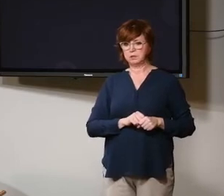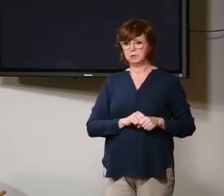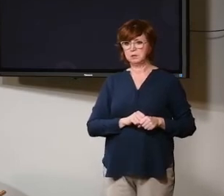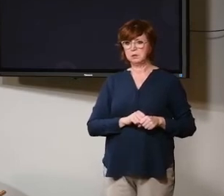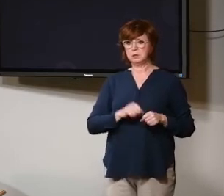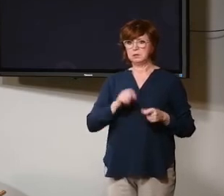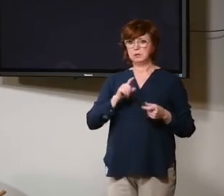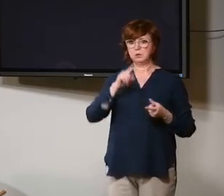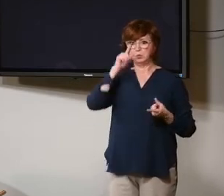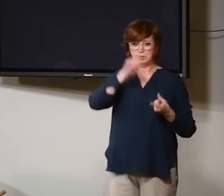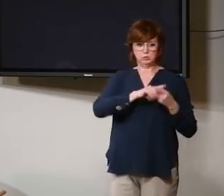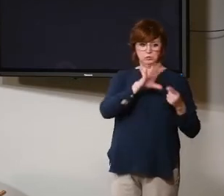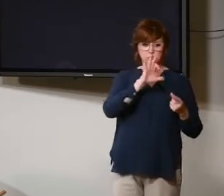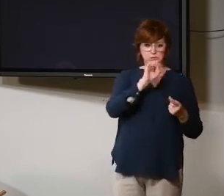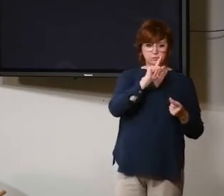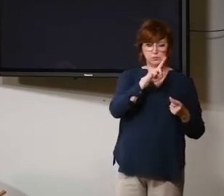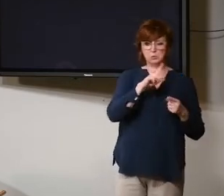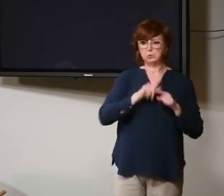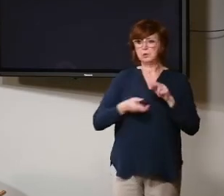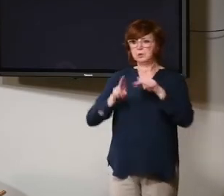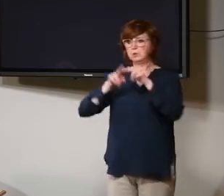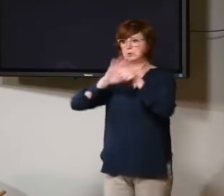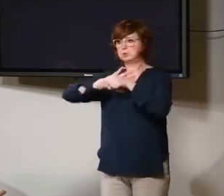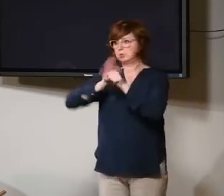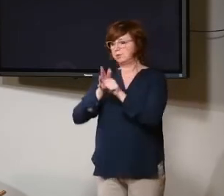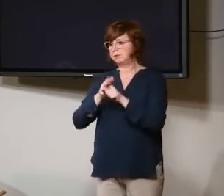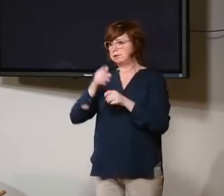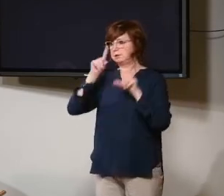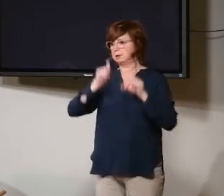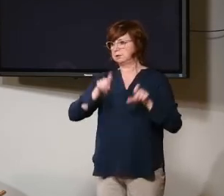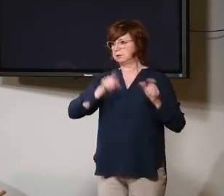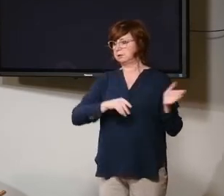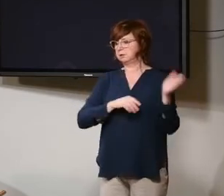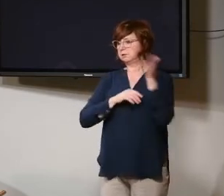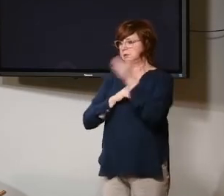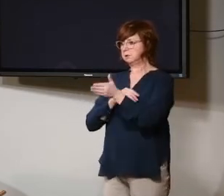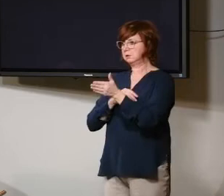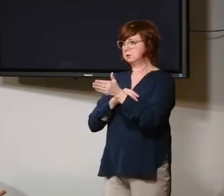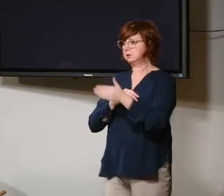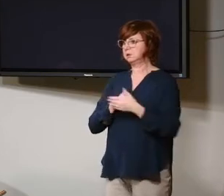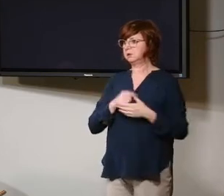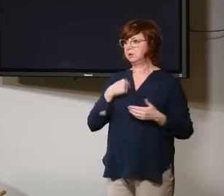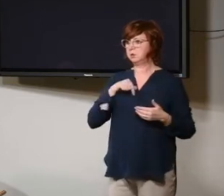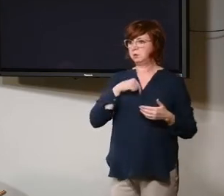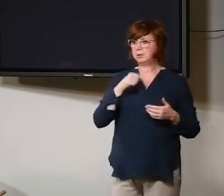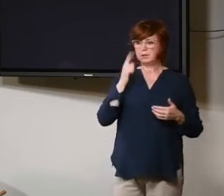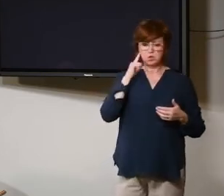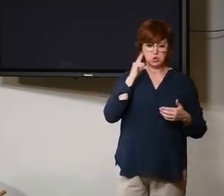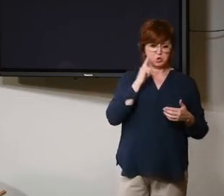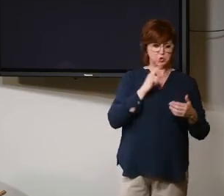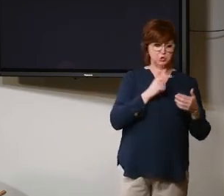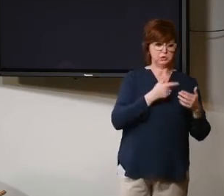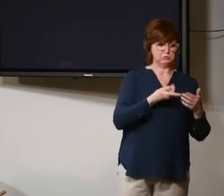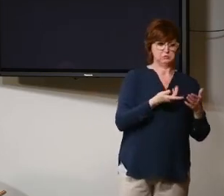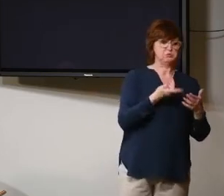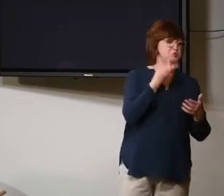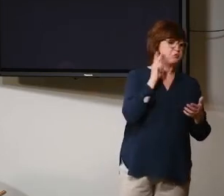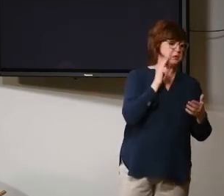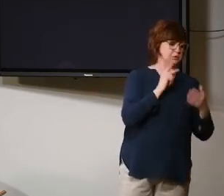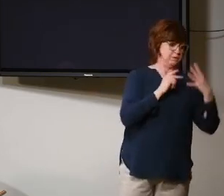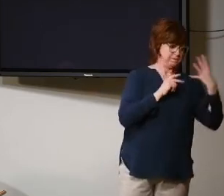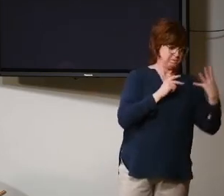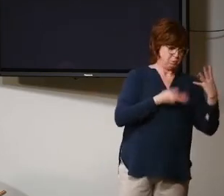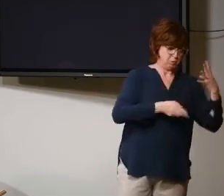season. Lisa? In recent days, we've been seeing increases of 4 and 6. Today it's 14. Is there any